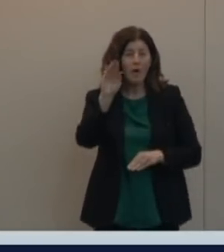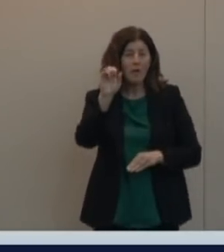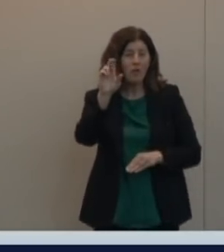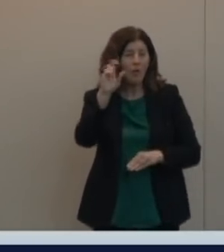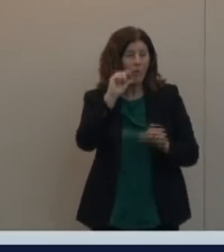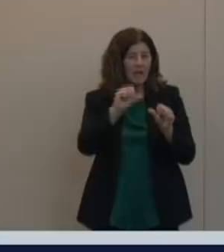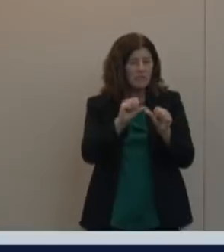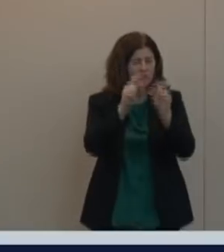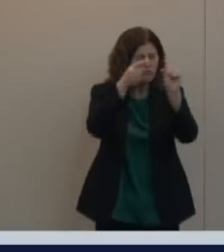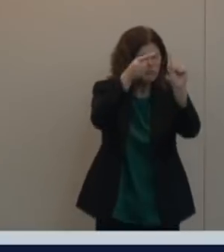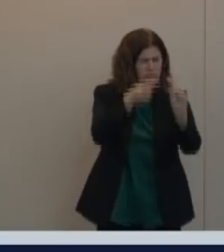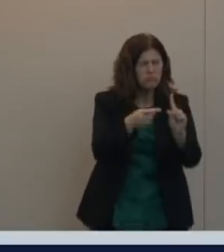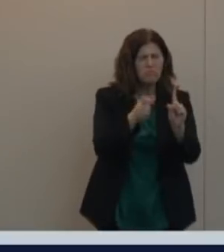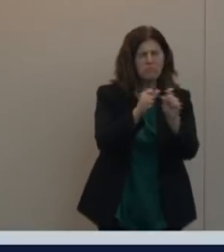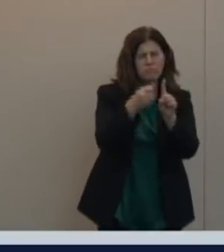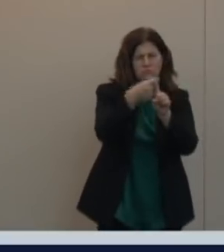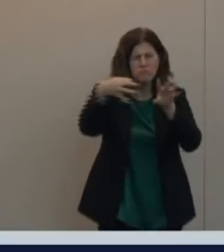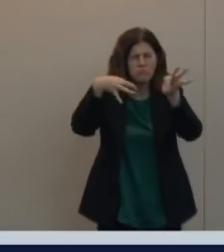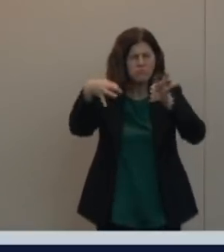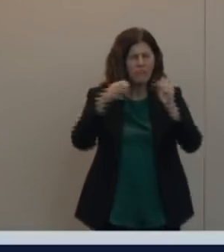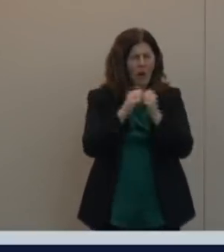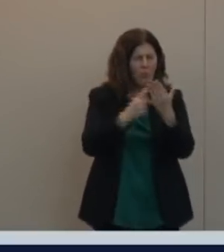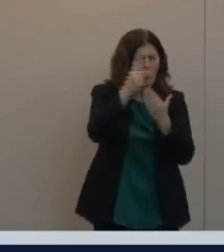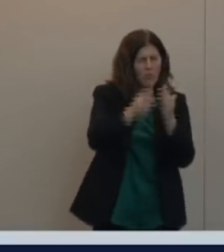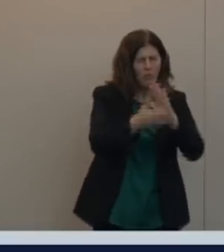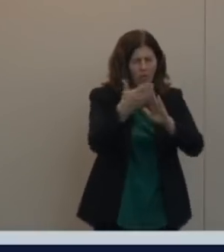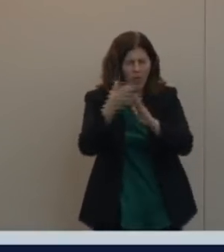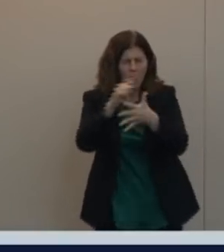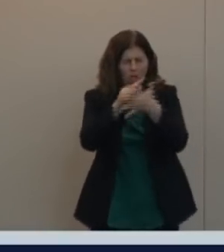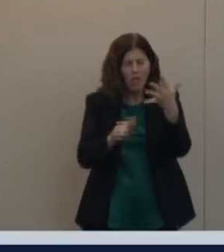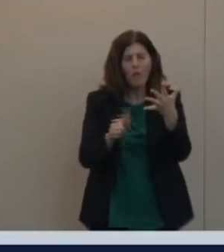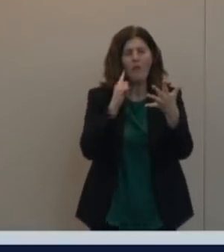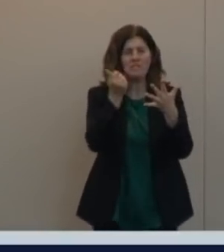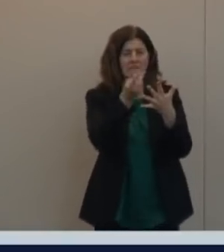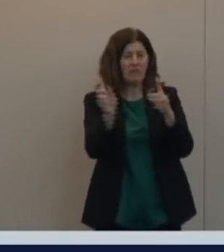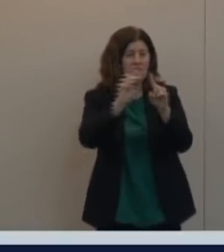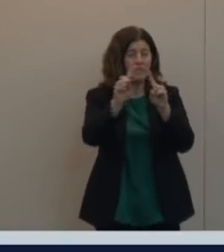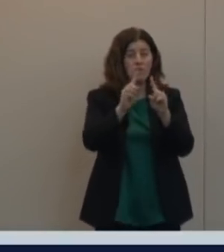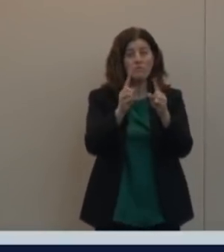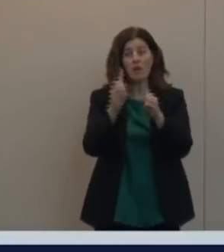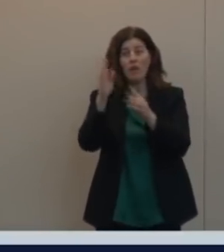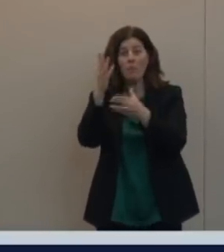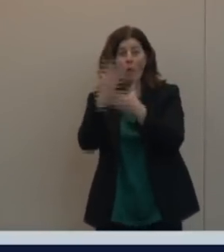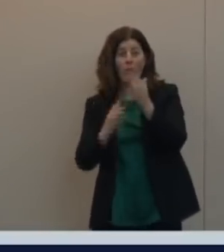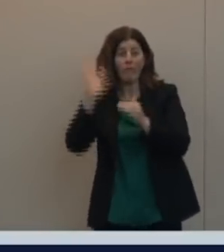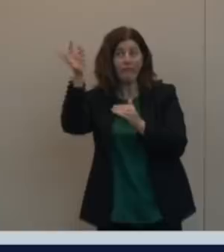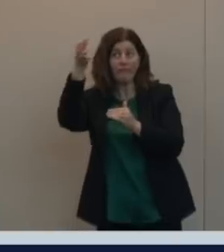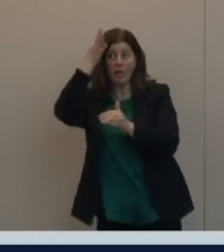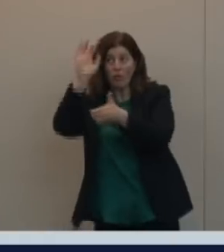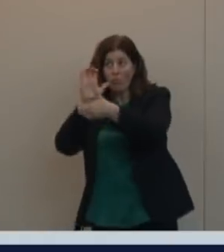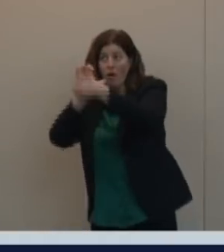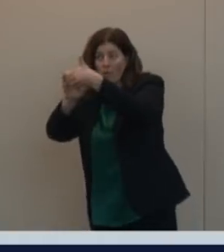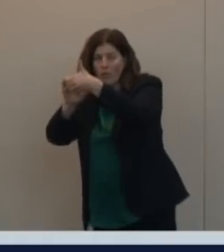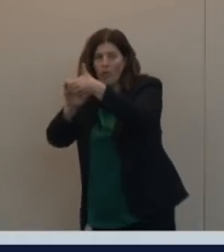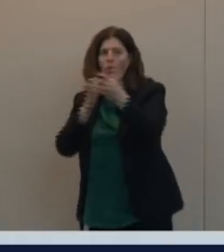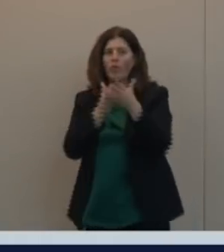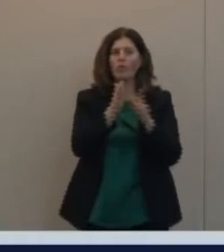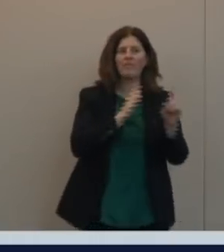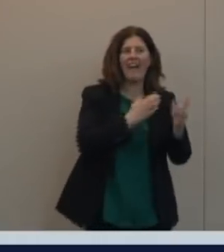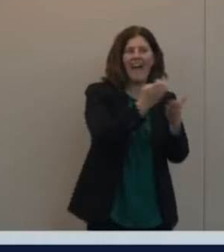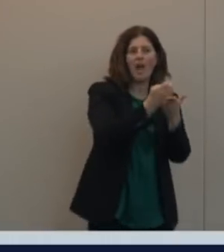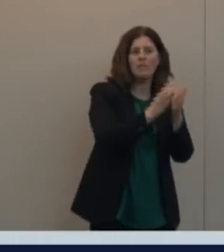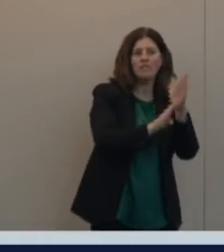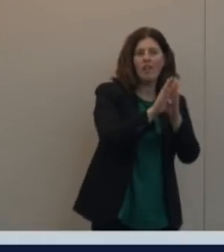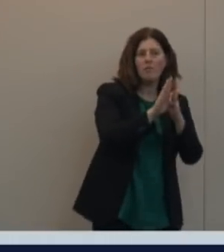to specify how these programs work. We work through any number of both federal partnerships or through our Economic